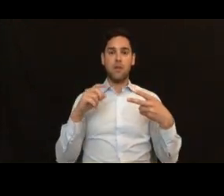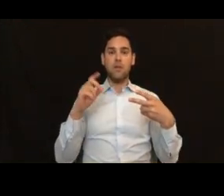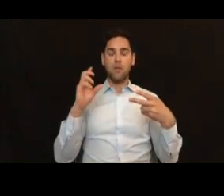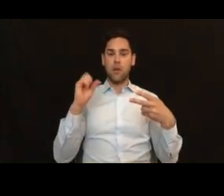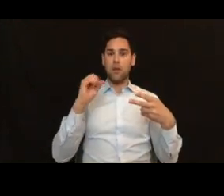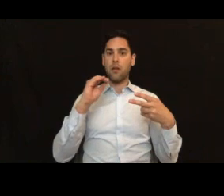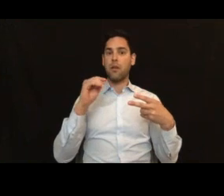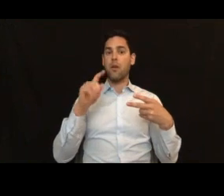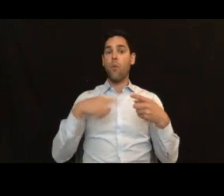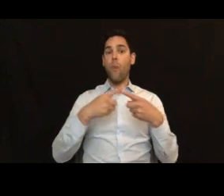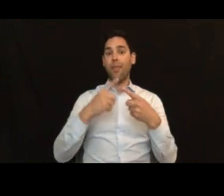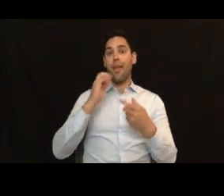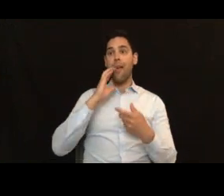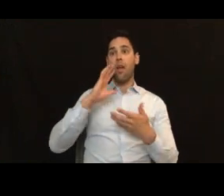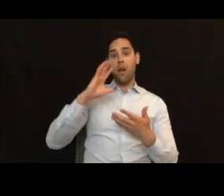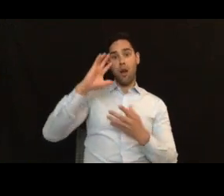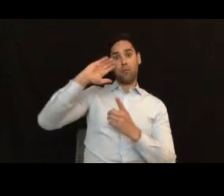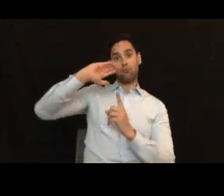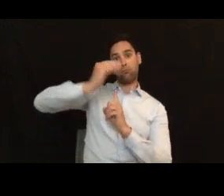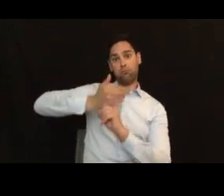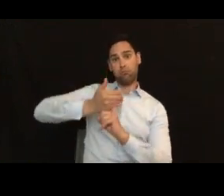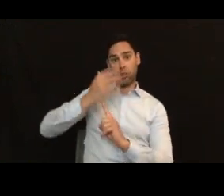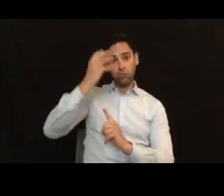is actually becoming louder.